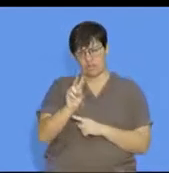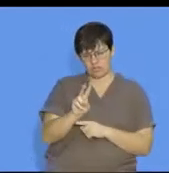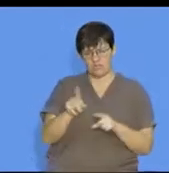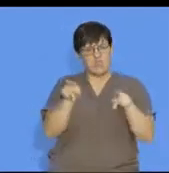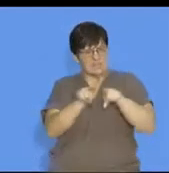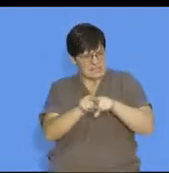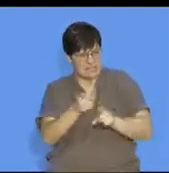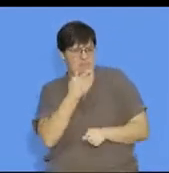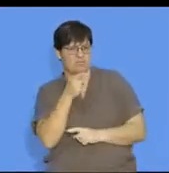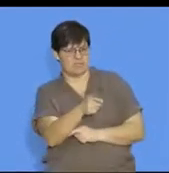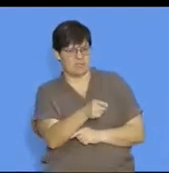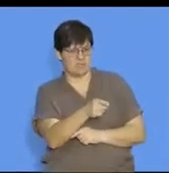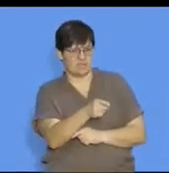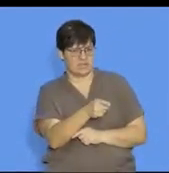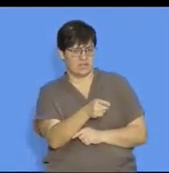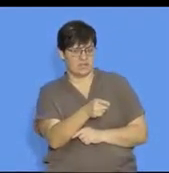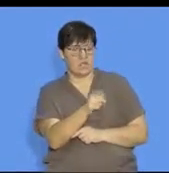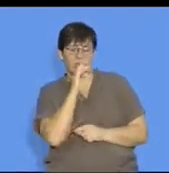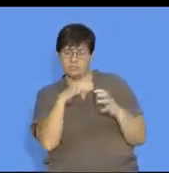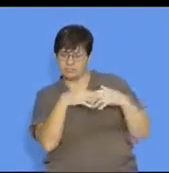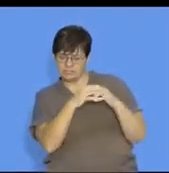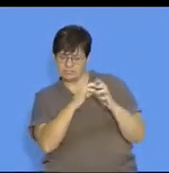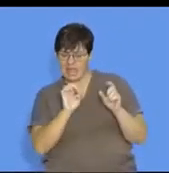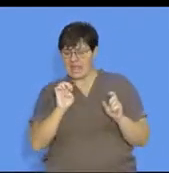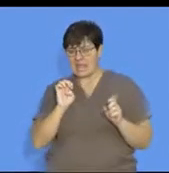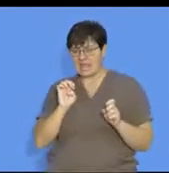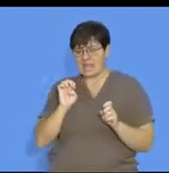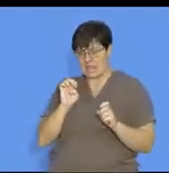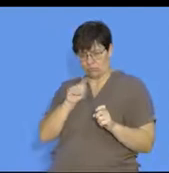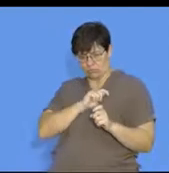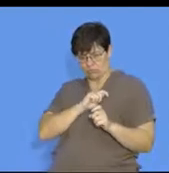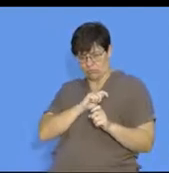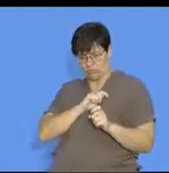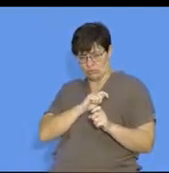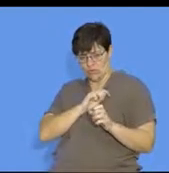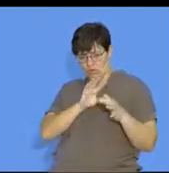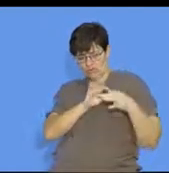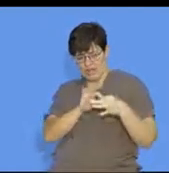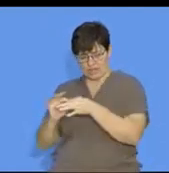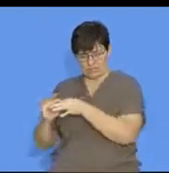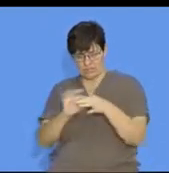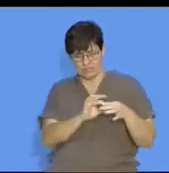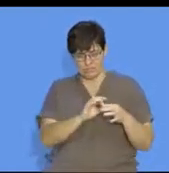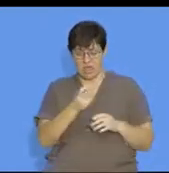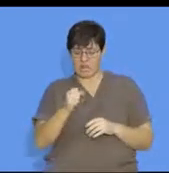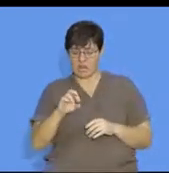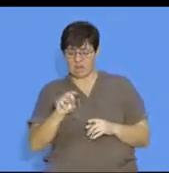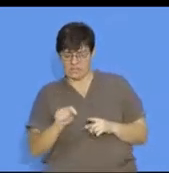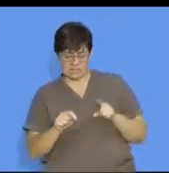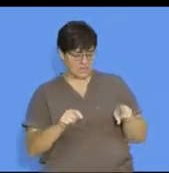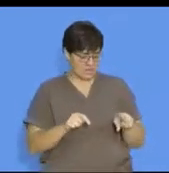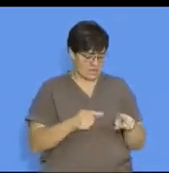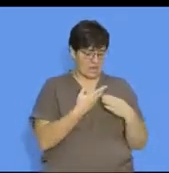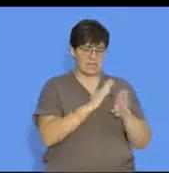the same battery, we also want to establish whether there is a theoretical relationship between current and